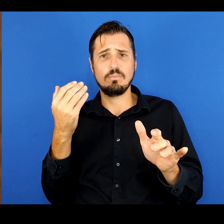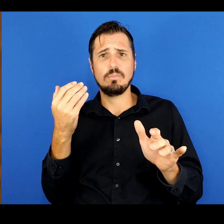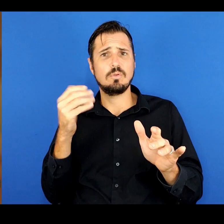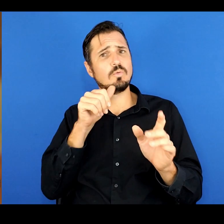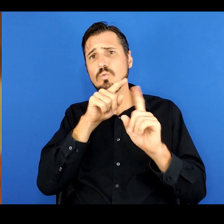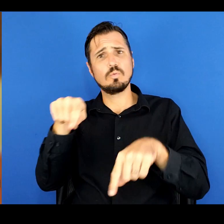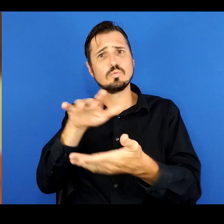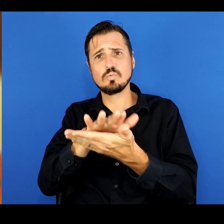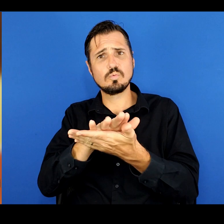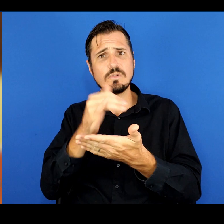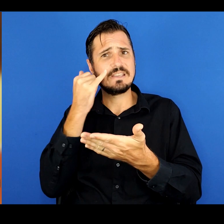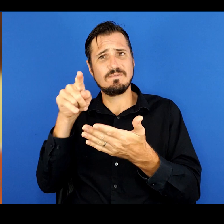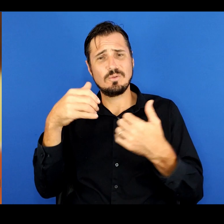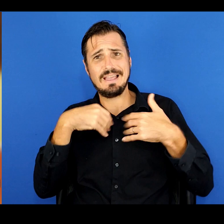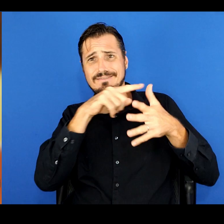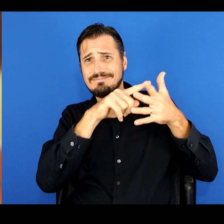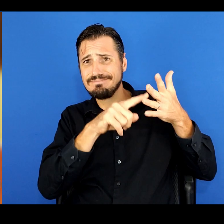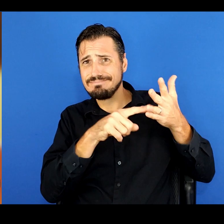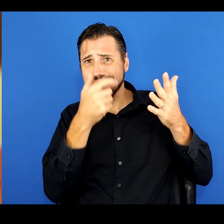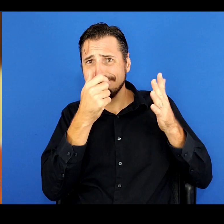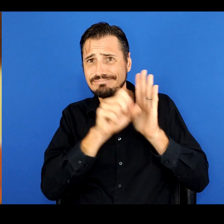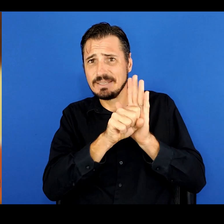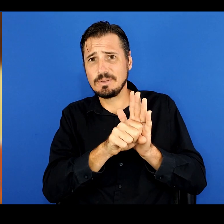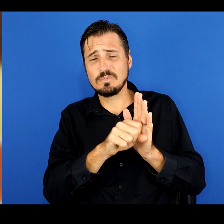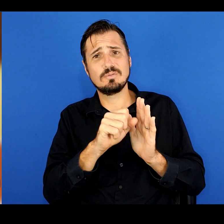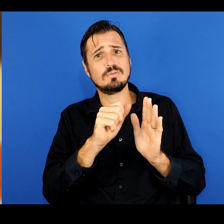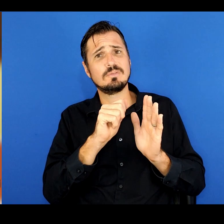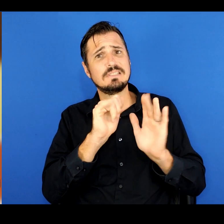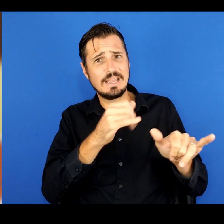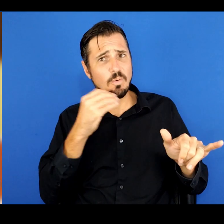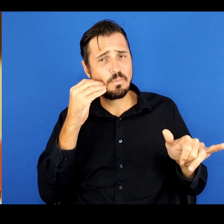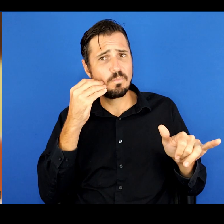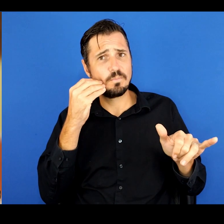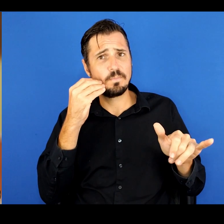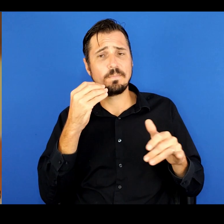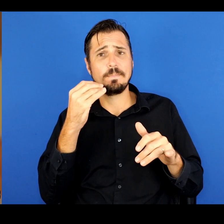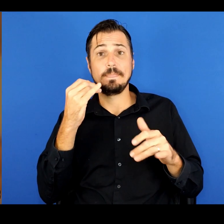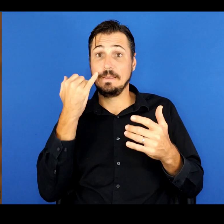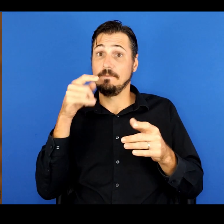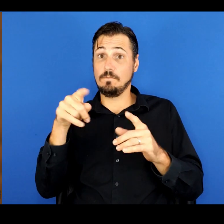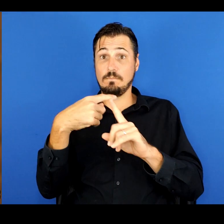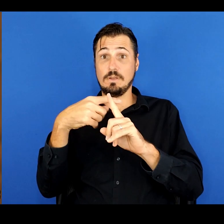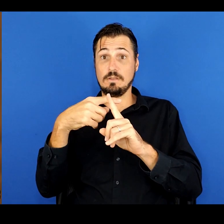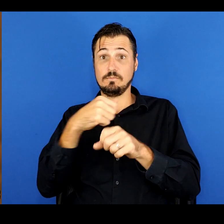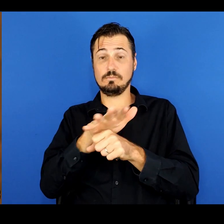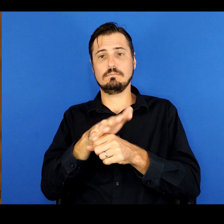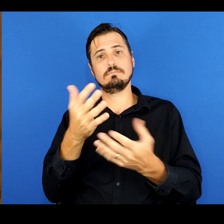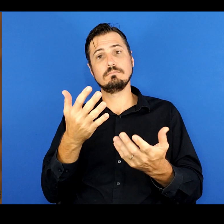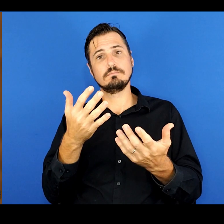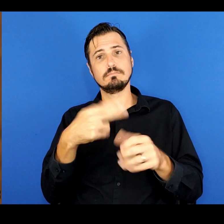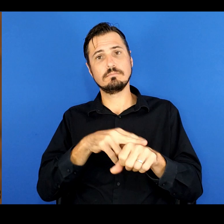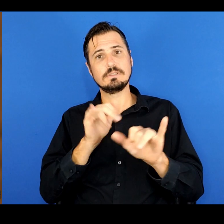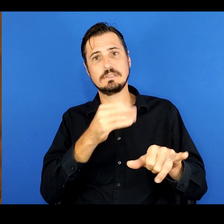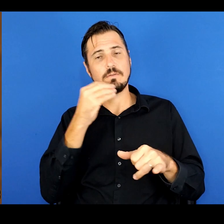these symptoms or have been in close contact or tested positive for COVID-19. Finally, I would like to remind everyone that